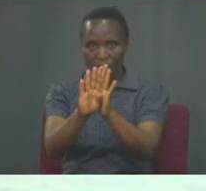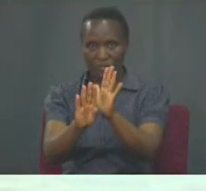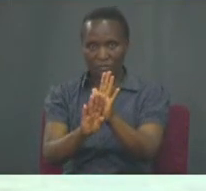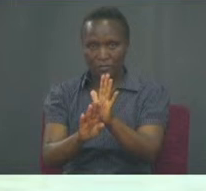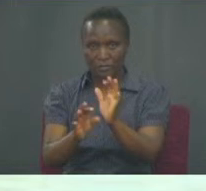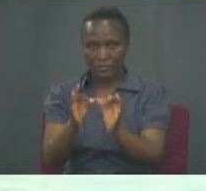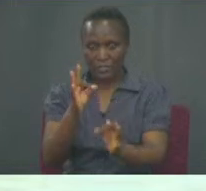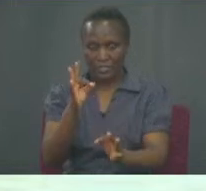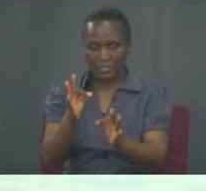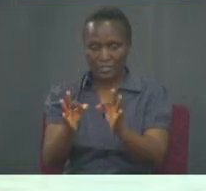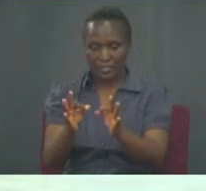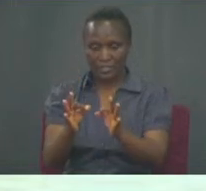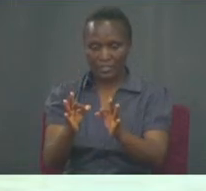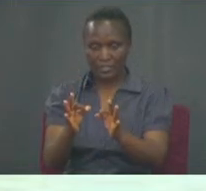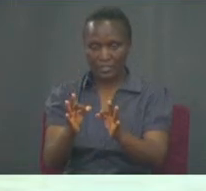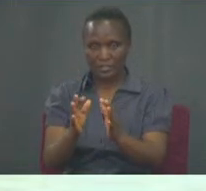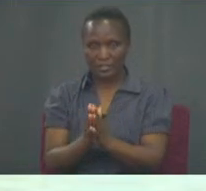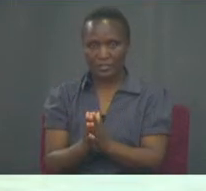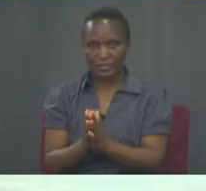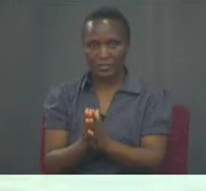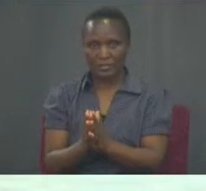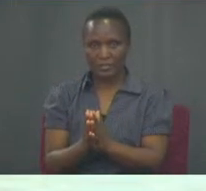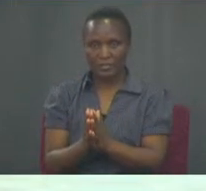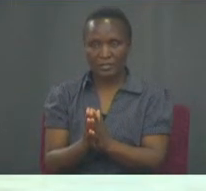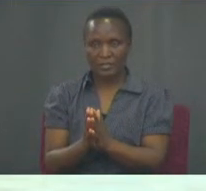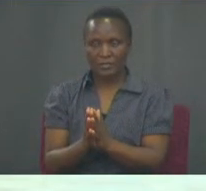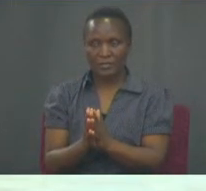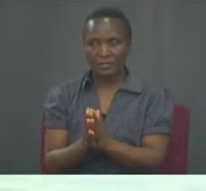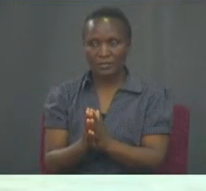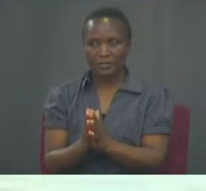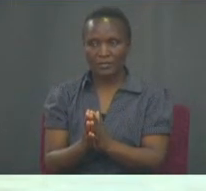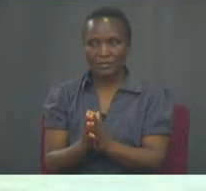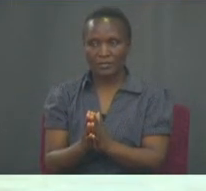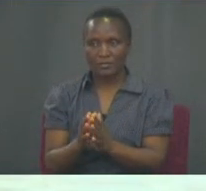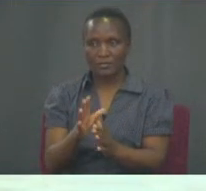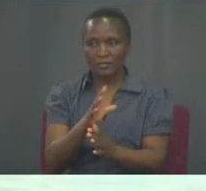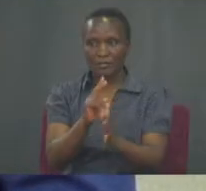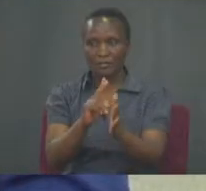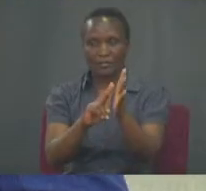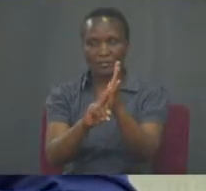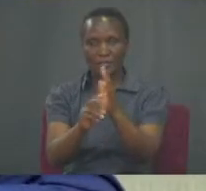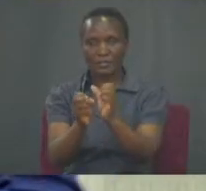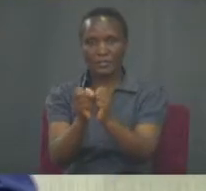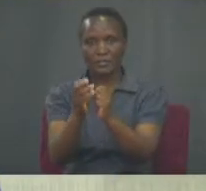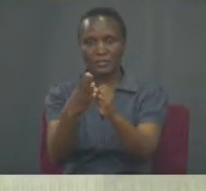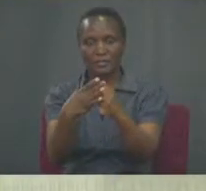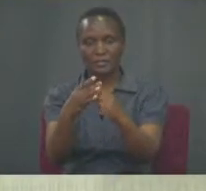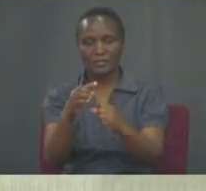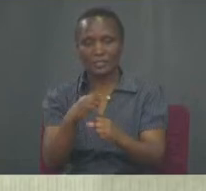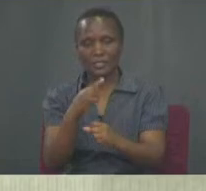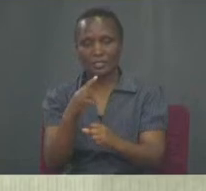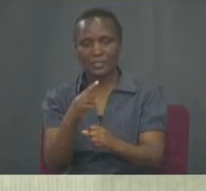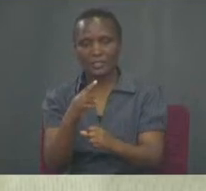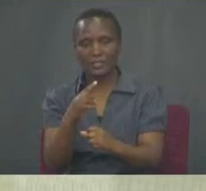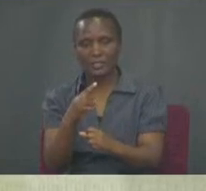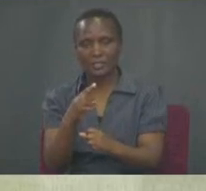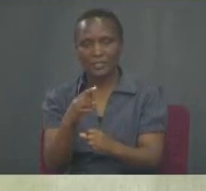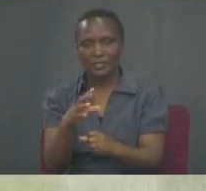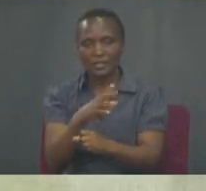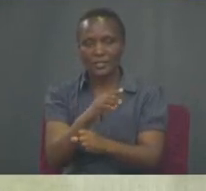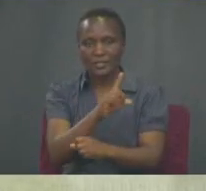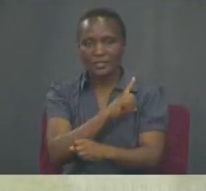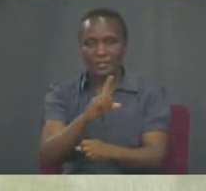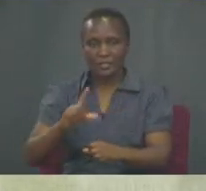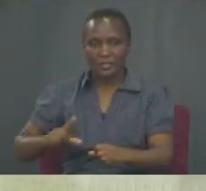Judges. We read from the book of Judges, and verse number 19 says, "And the